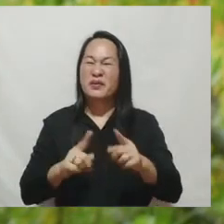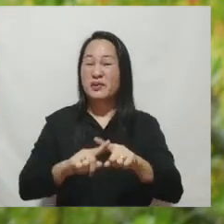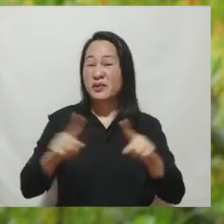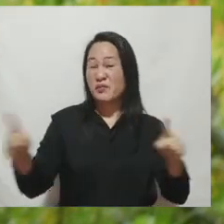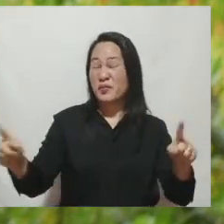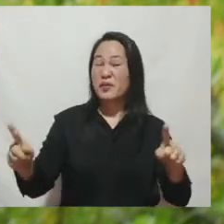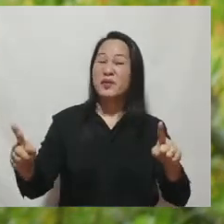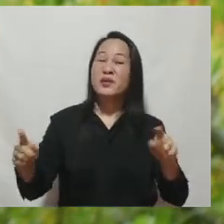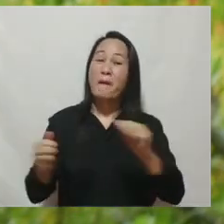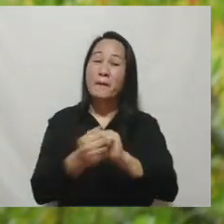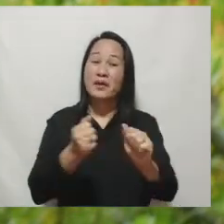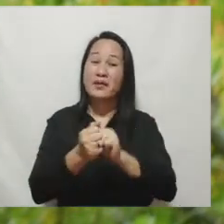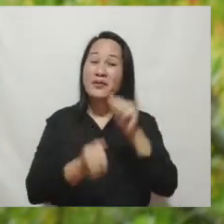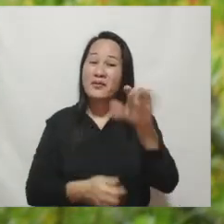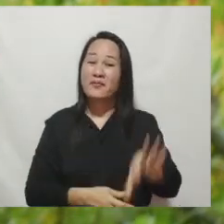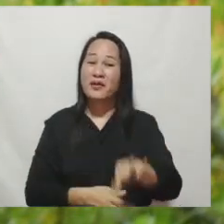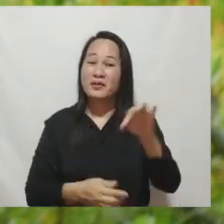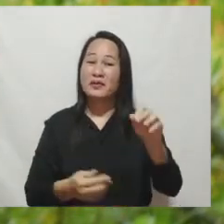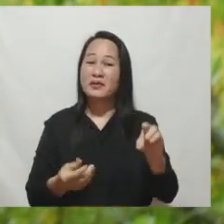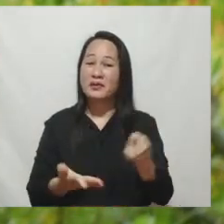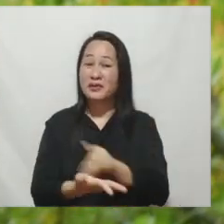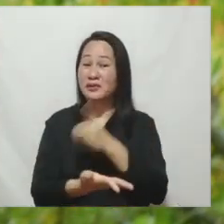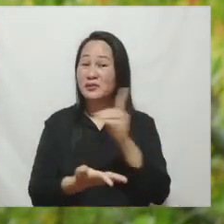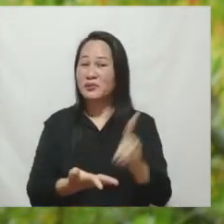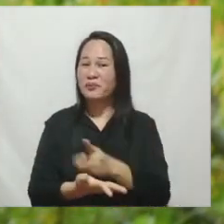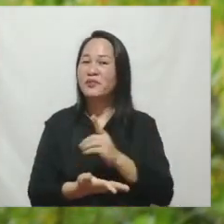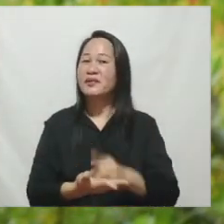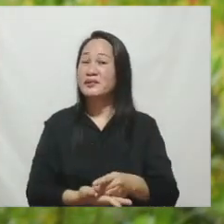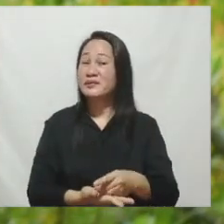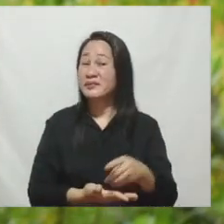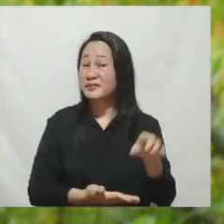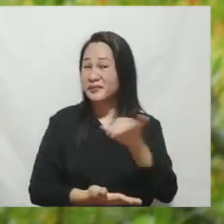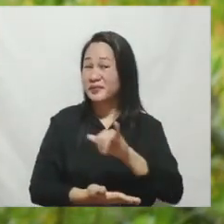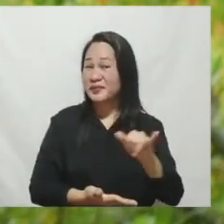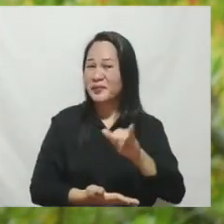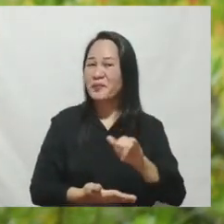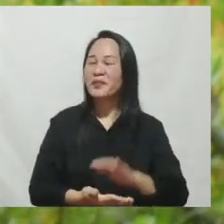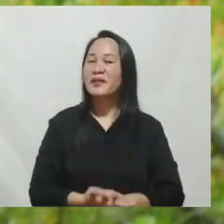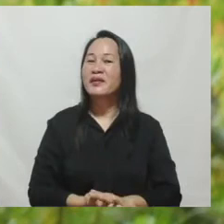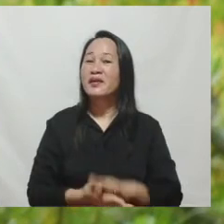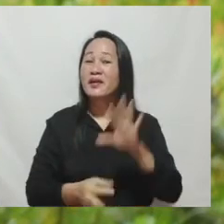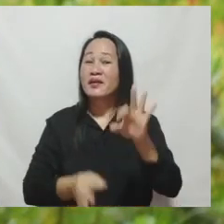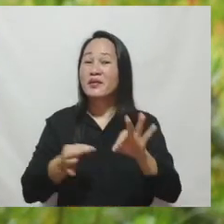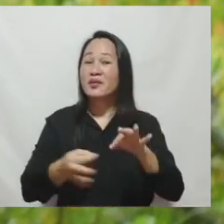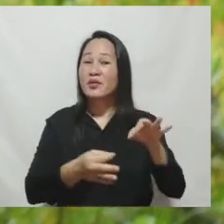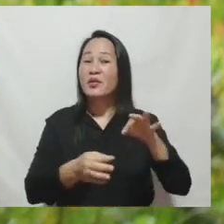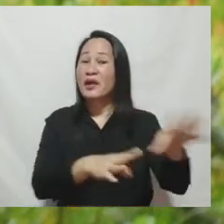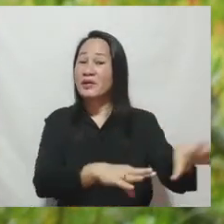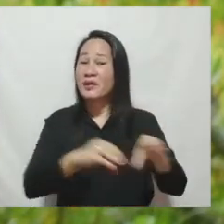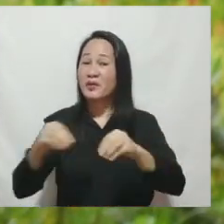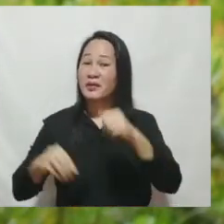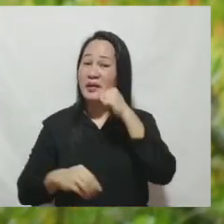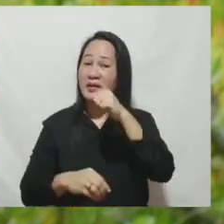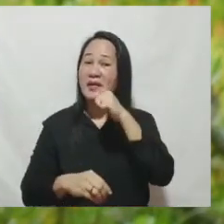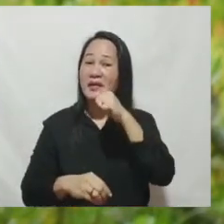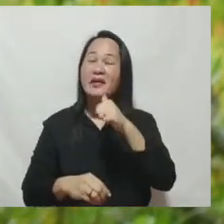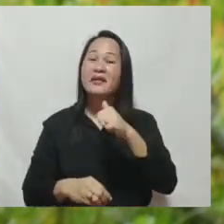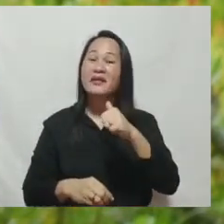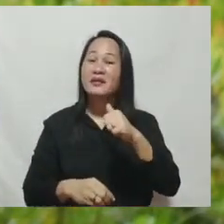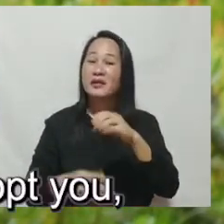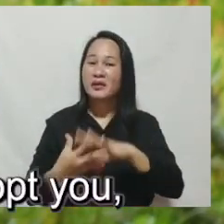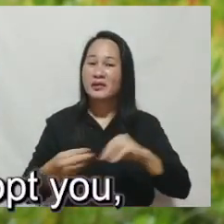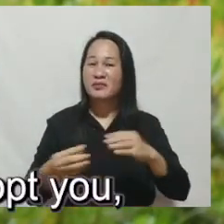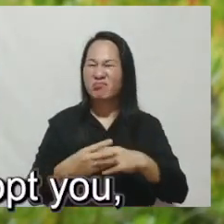too! If you were the adopted girl in the story, would you be sad? I'm sure you wouldn't